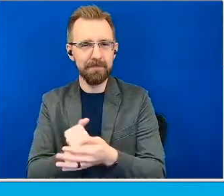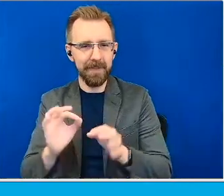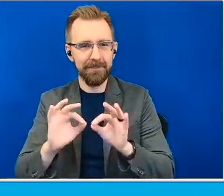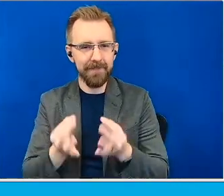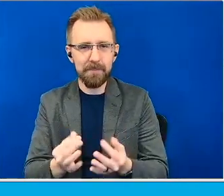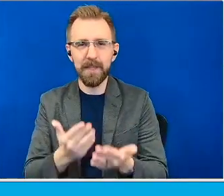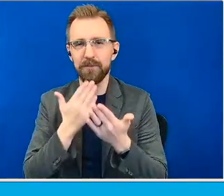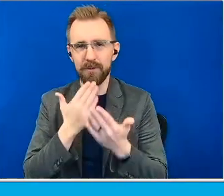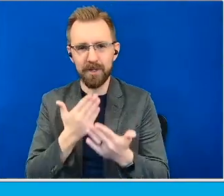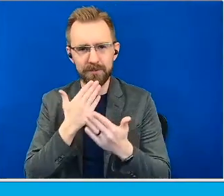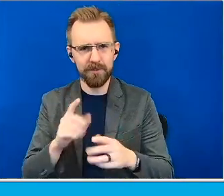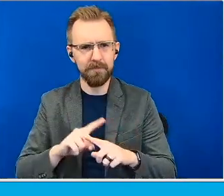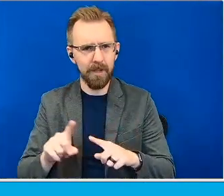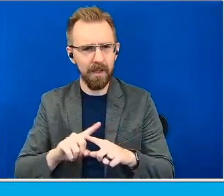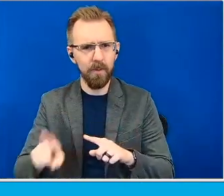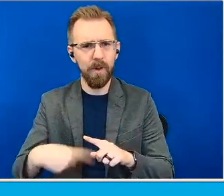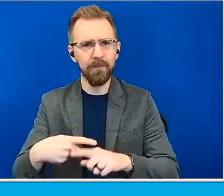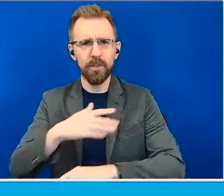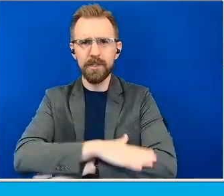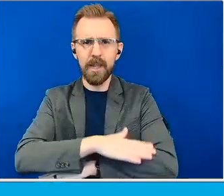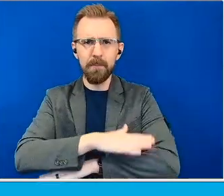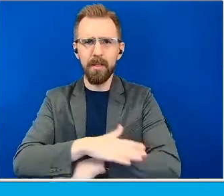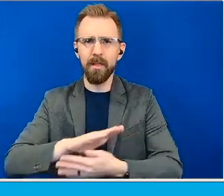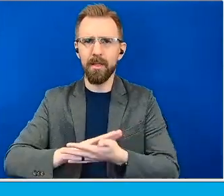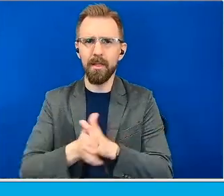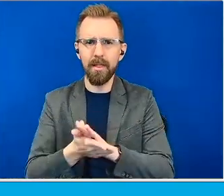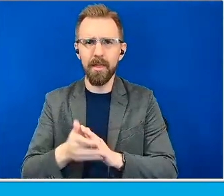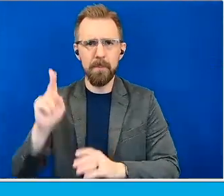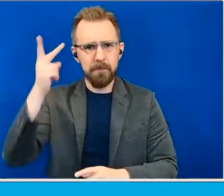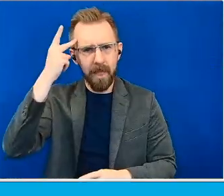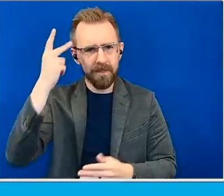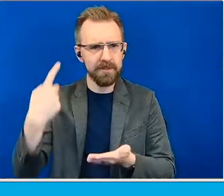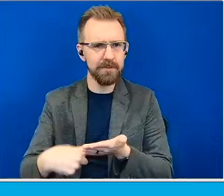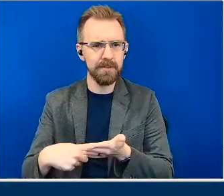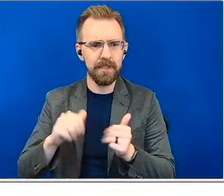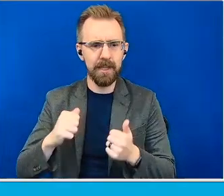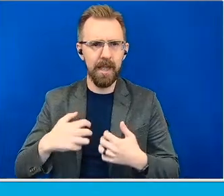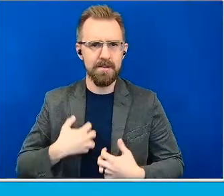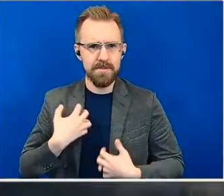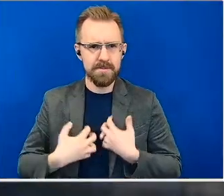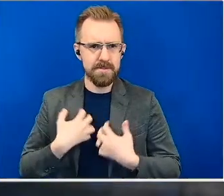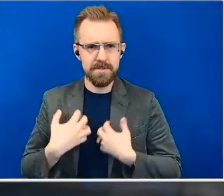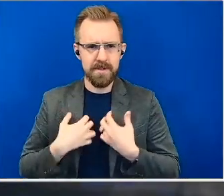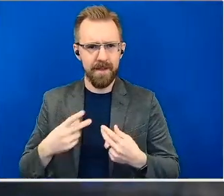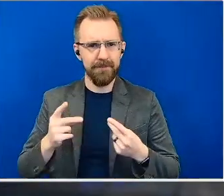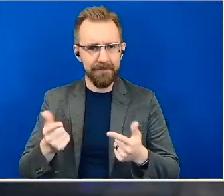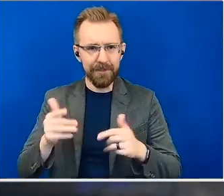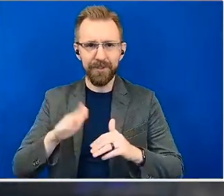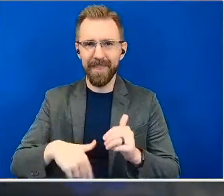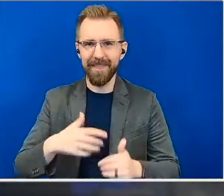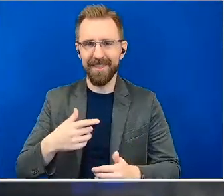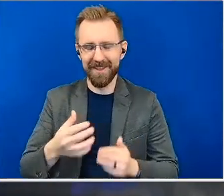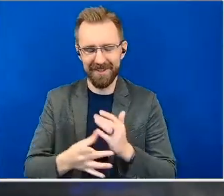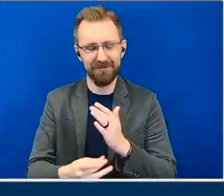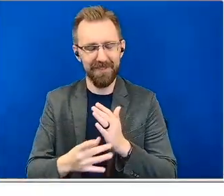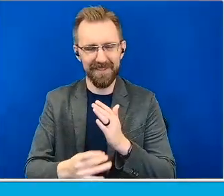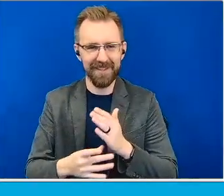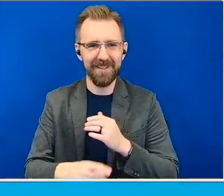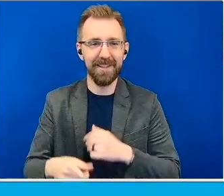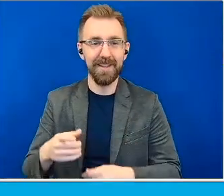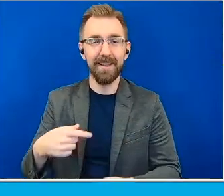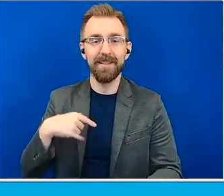when table talk turns to politics, tempers can boil over faster than the gravy. I'm Jessica Lovell. On the next Morning Medical